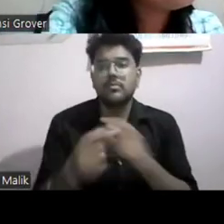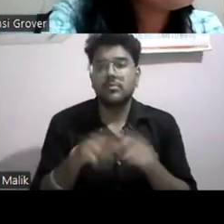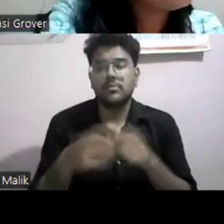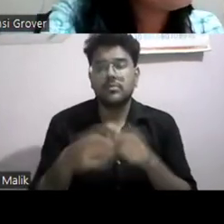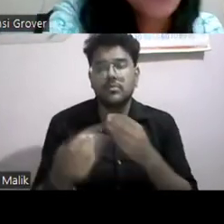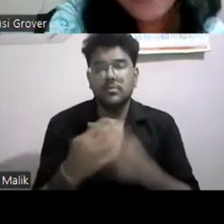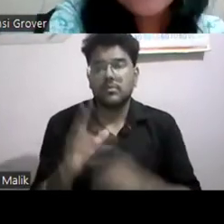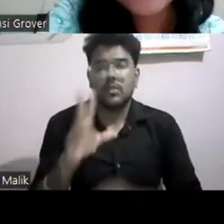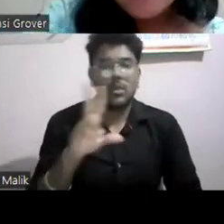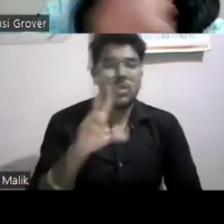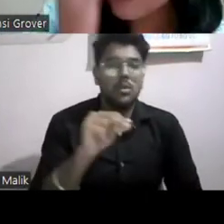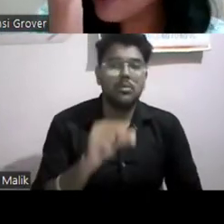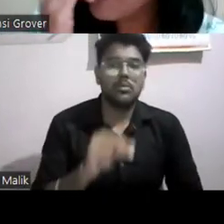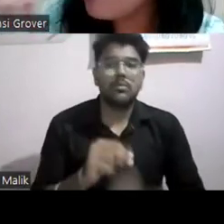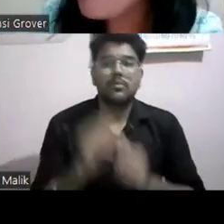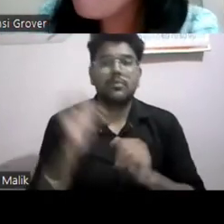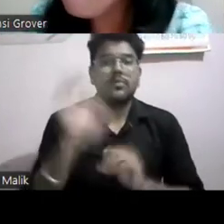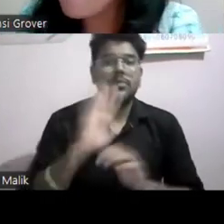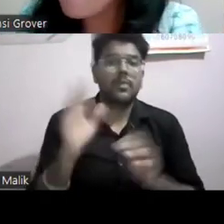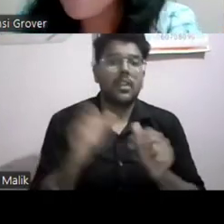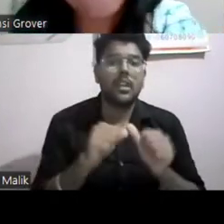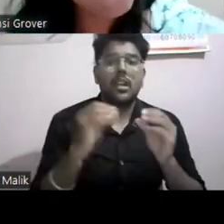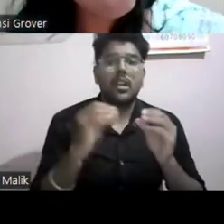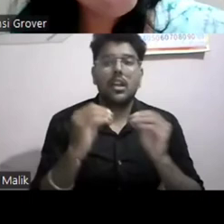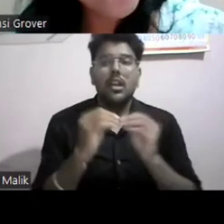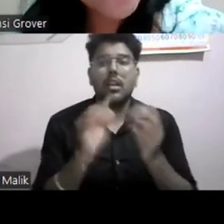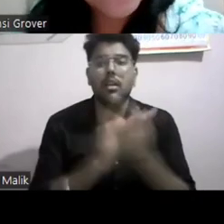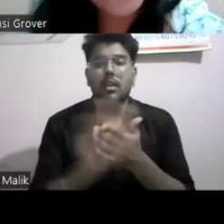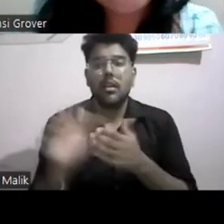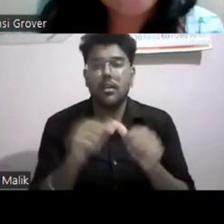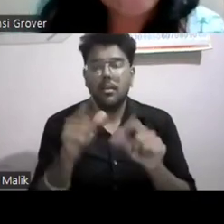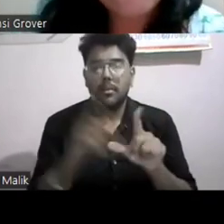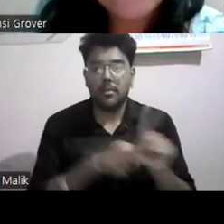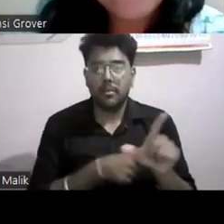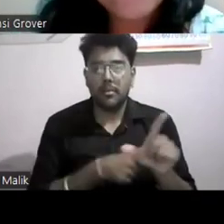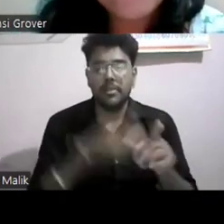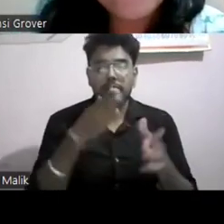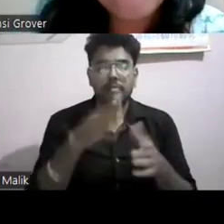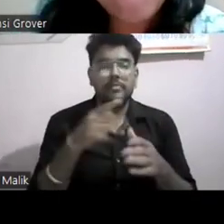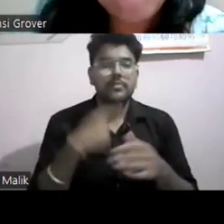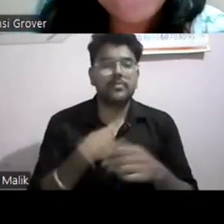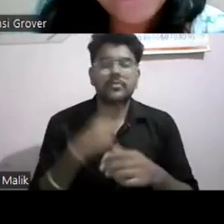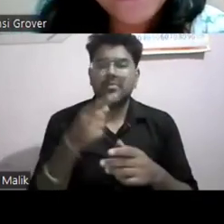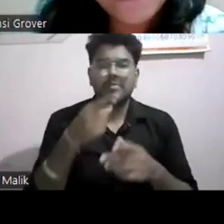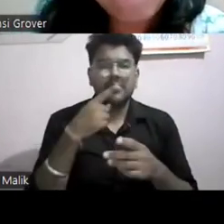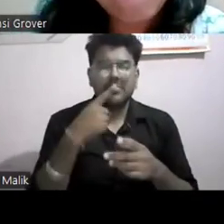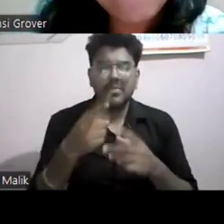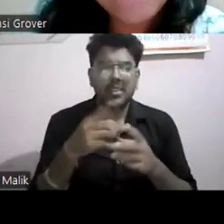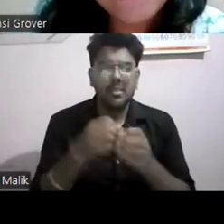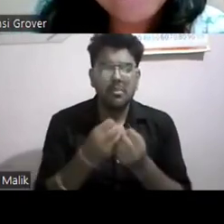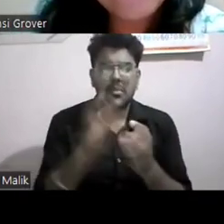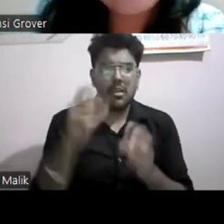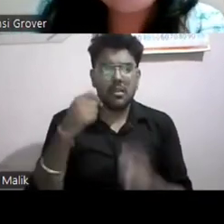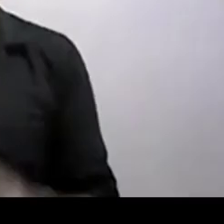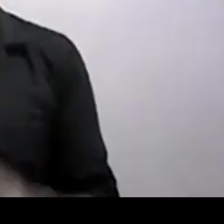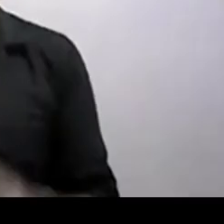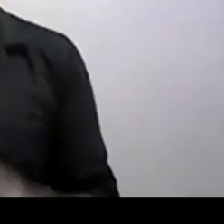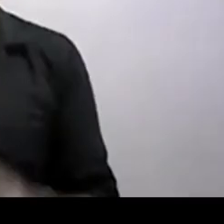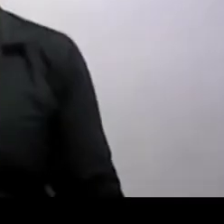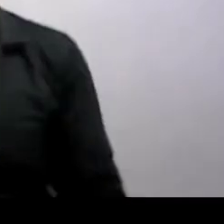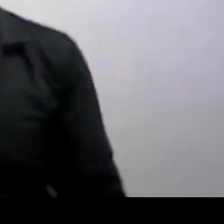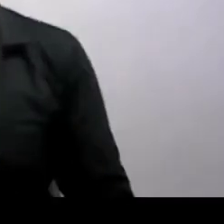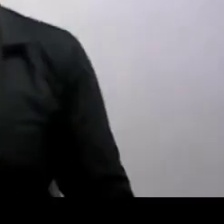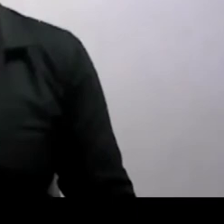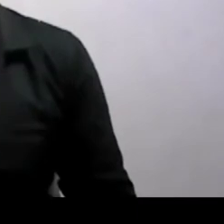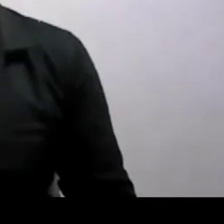Hello, ma'am. Yeah. Yes, as you talked about various films dealing with mental illness, ma'am, in this way, you